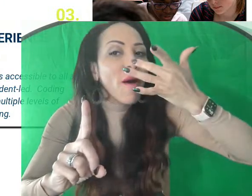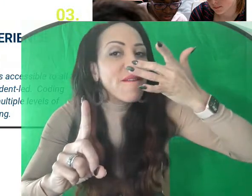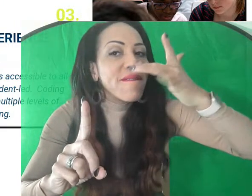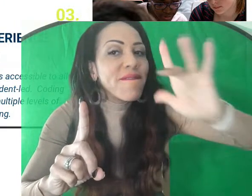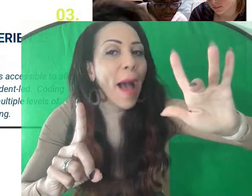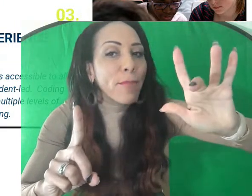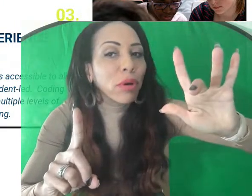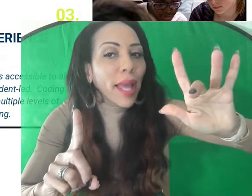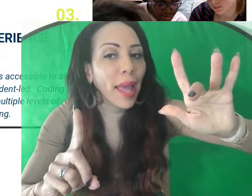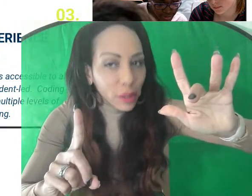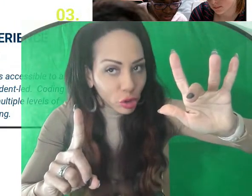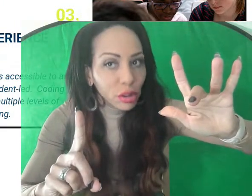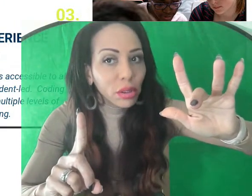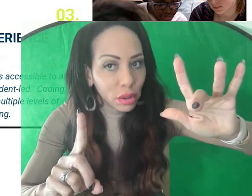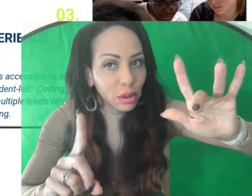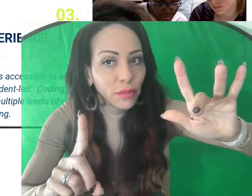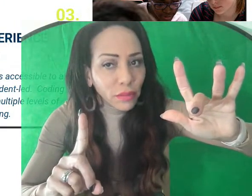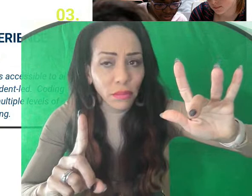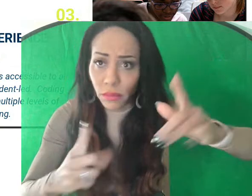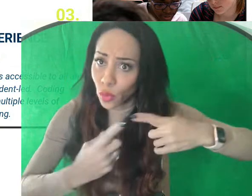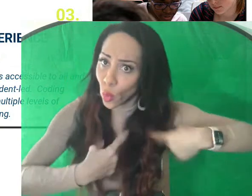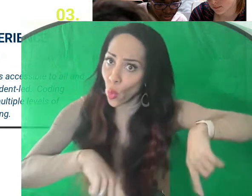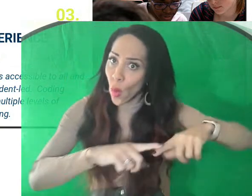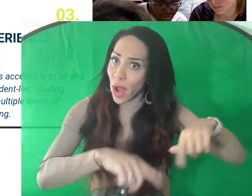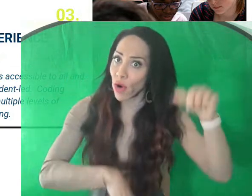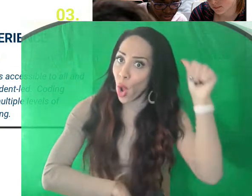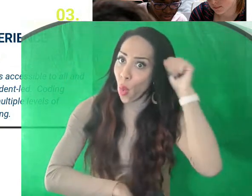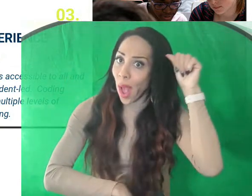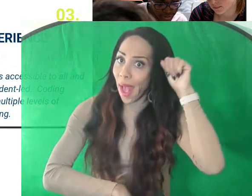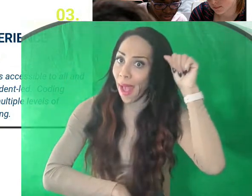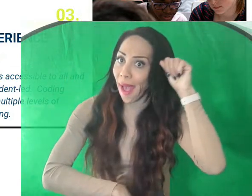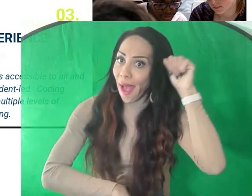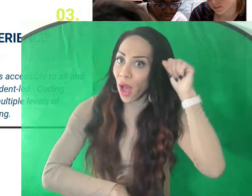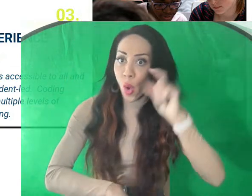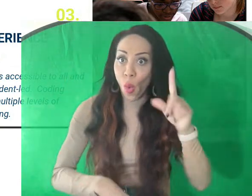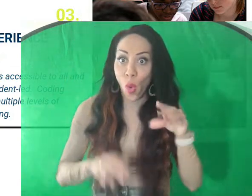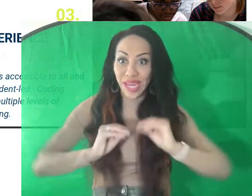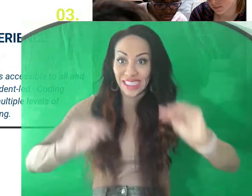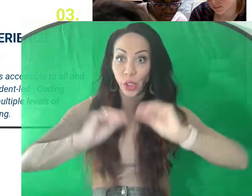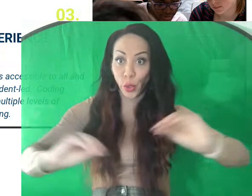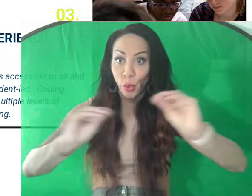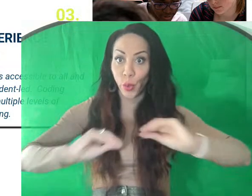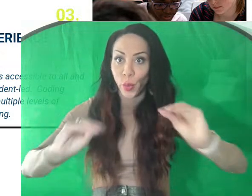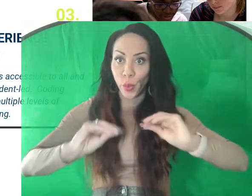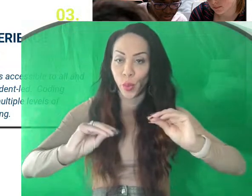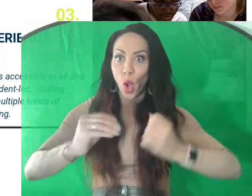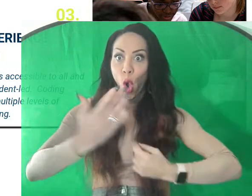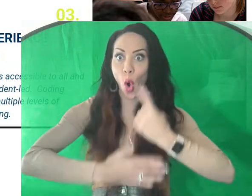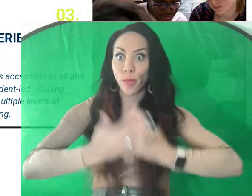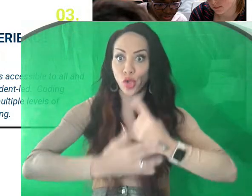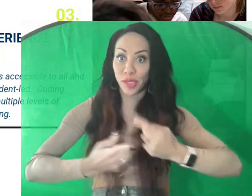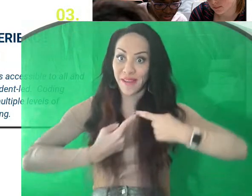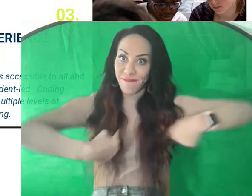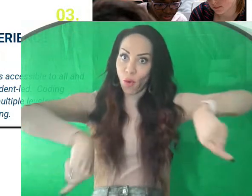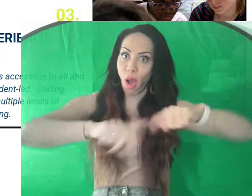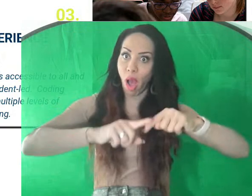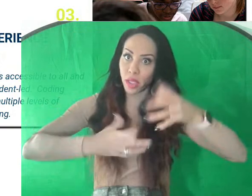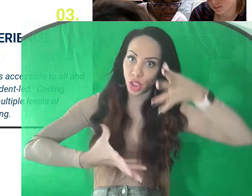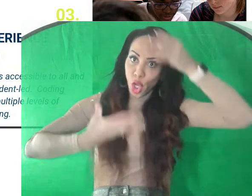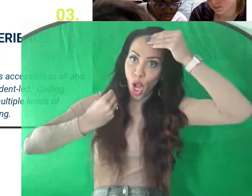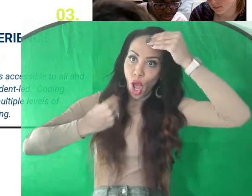throughout whatever we do that there's opportunities for us to learn from whatever we do, so we can learn from